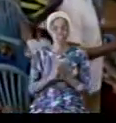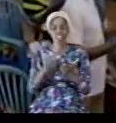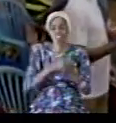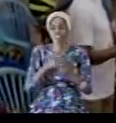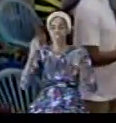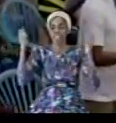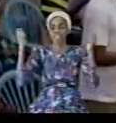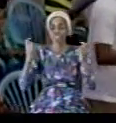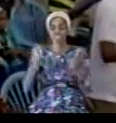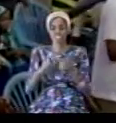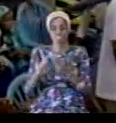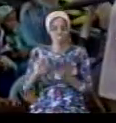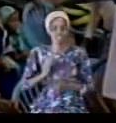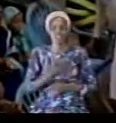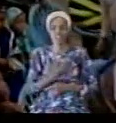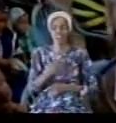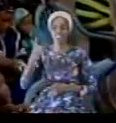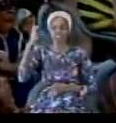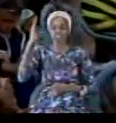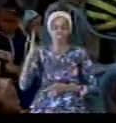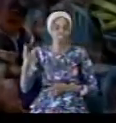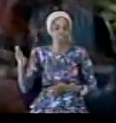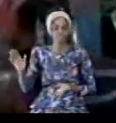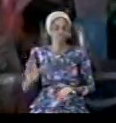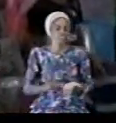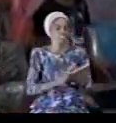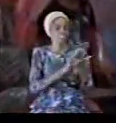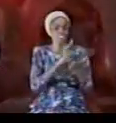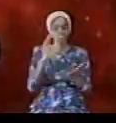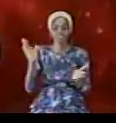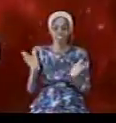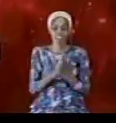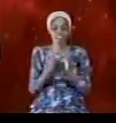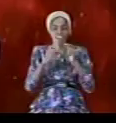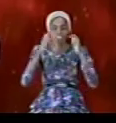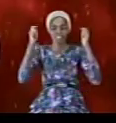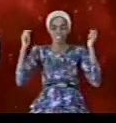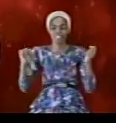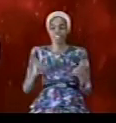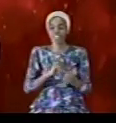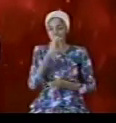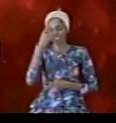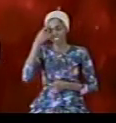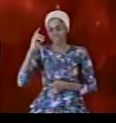sing hallelujah to our glory, glory, hallelujah.